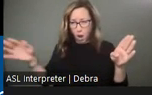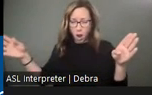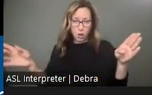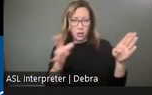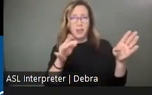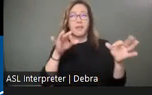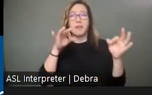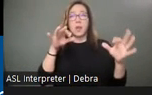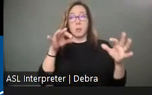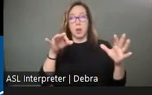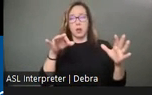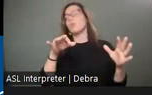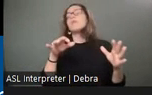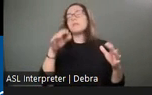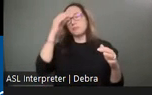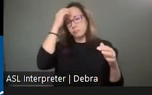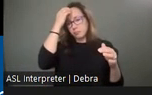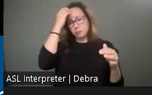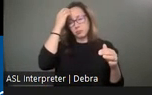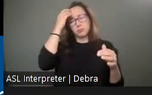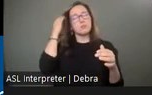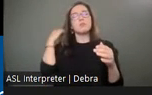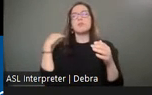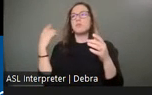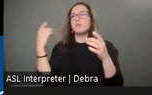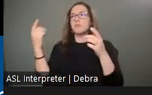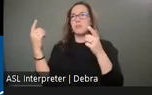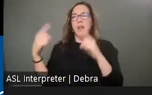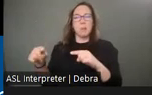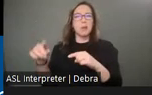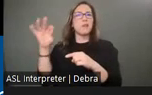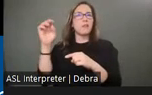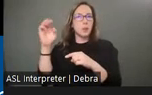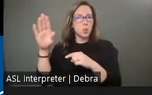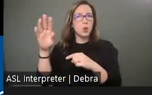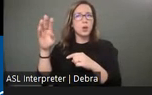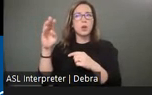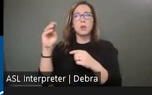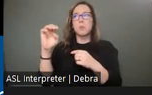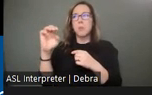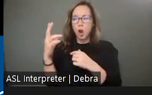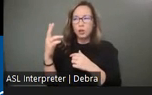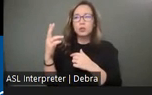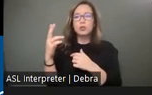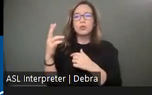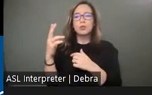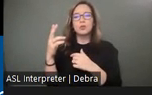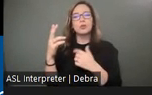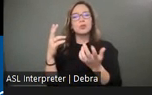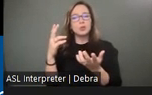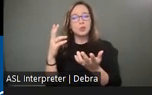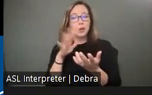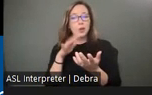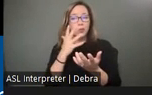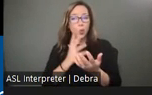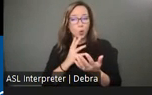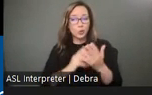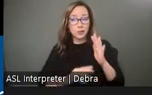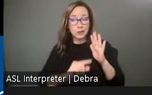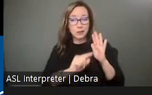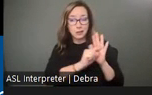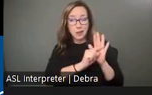applicants. The sessions did occur in February and March, and unfortunately, the downside of